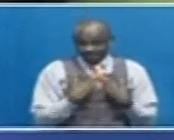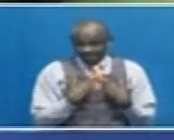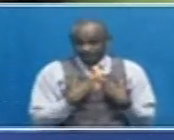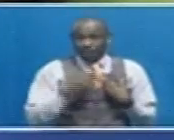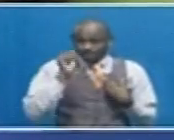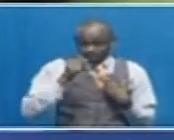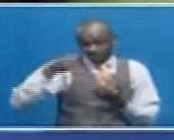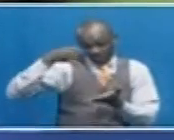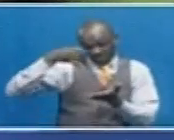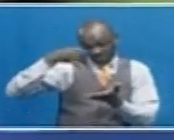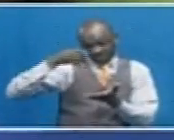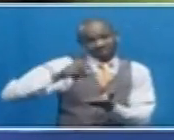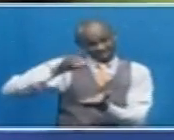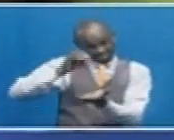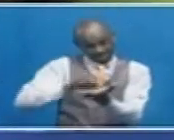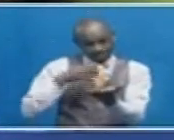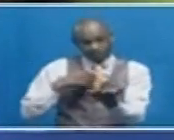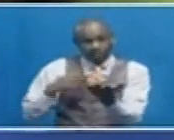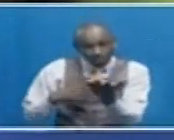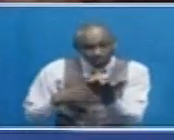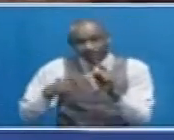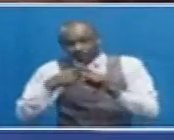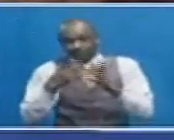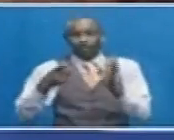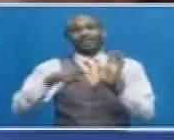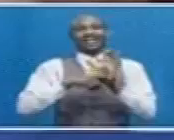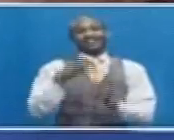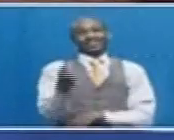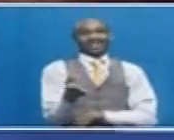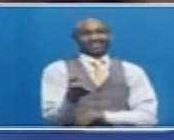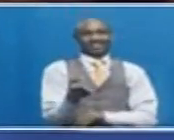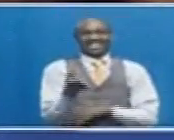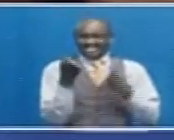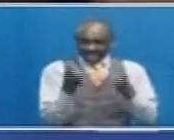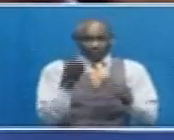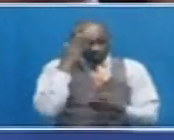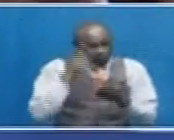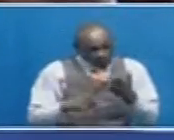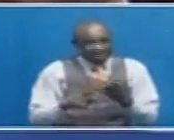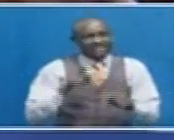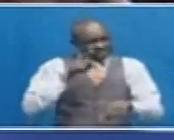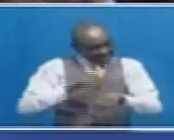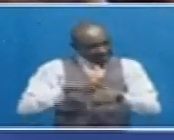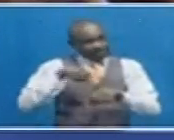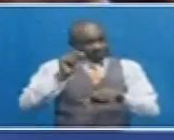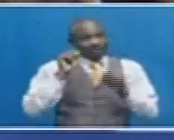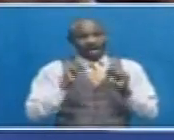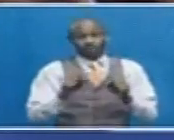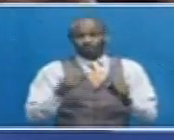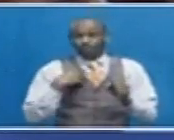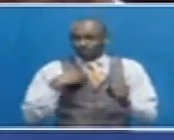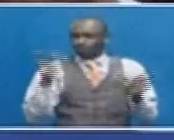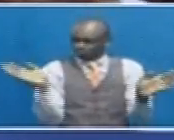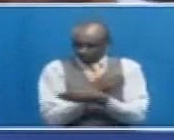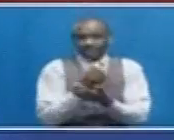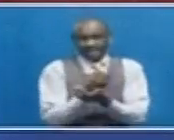put the urine sample in it, and it would tell you whether it was positive or negative. It has long been established that in order to survive the battle against